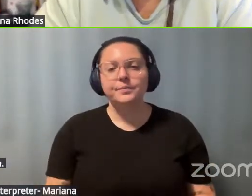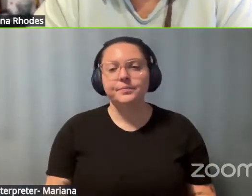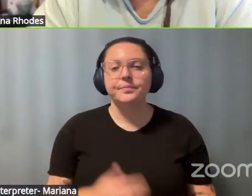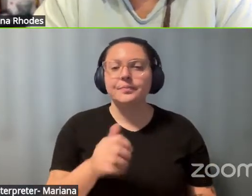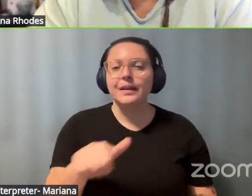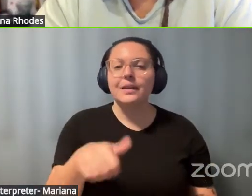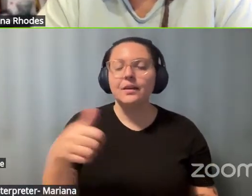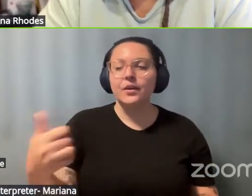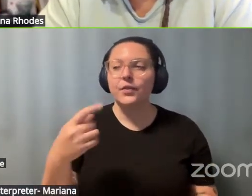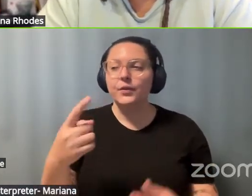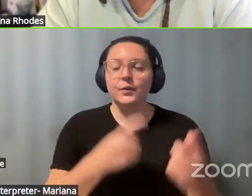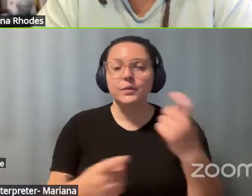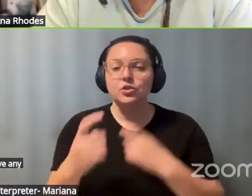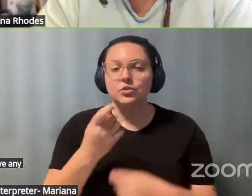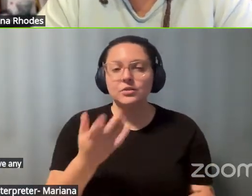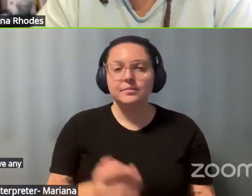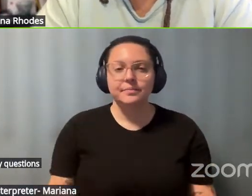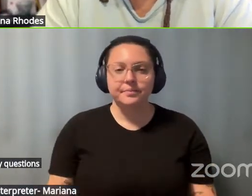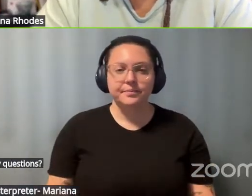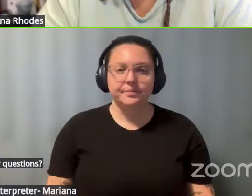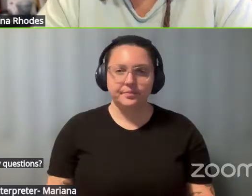else have any questions?